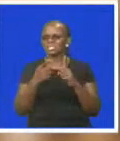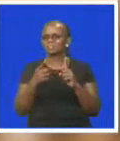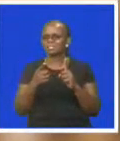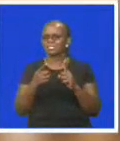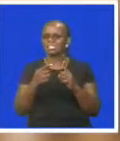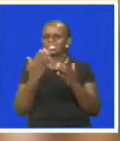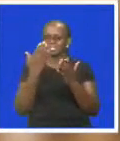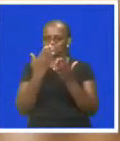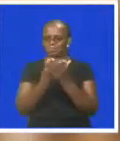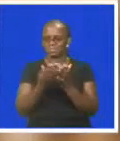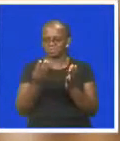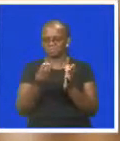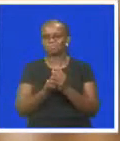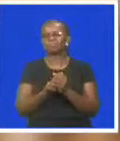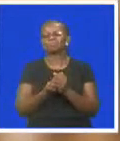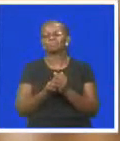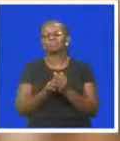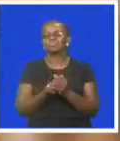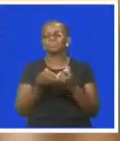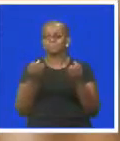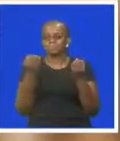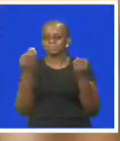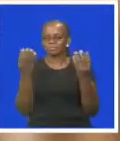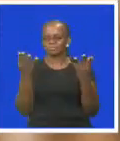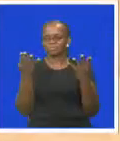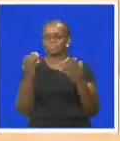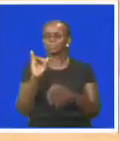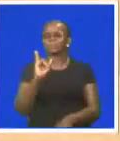numbers, let us count them together.